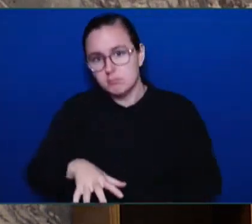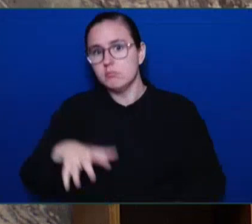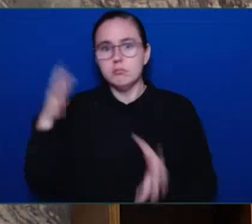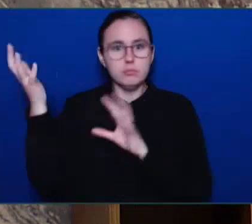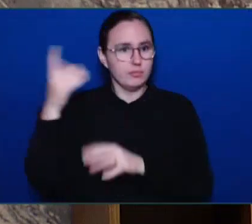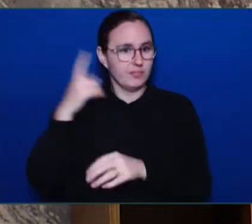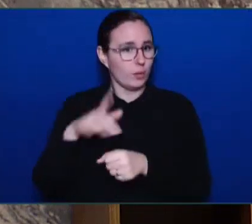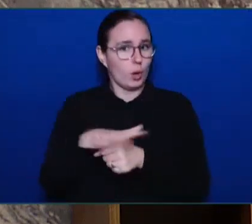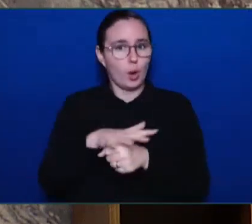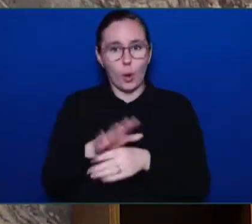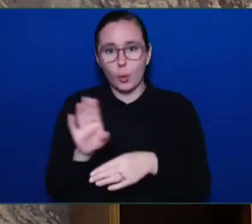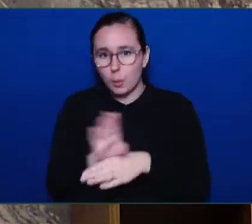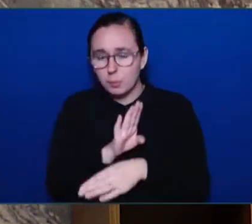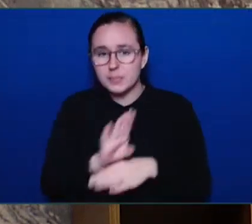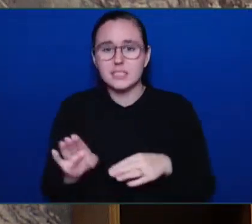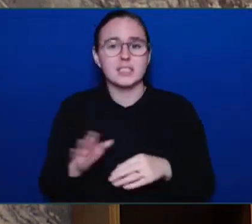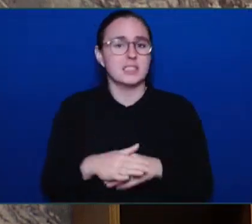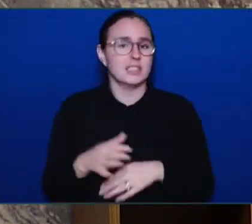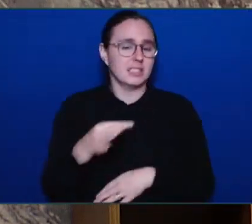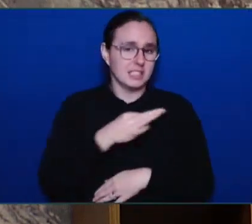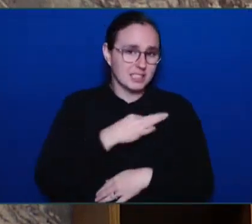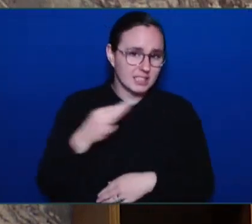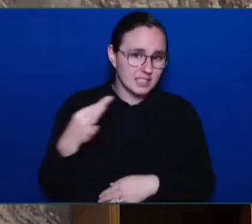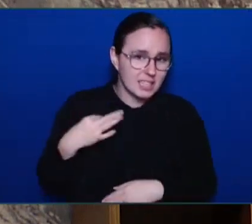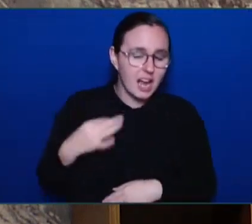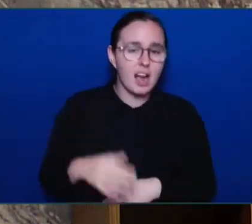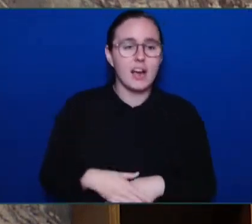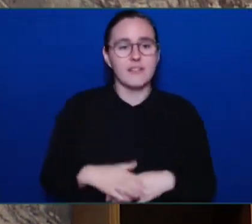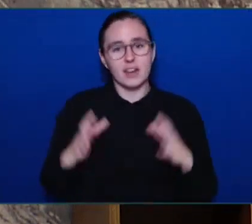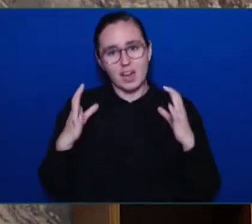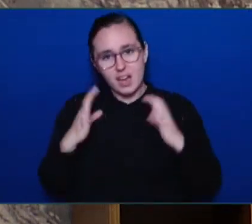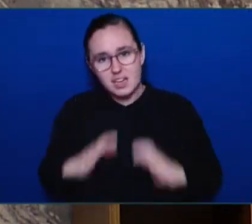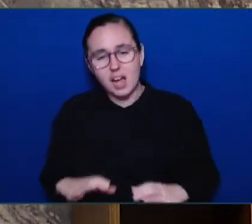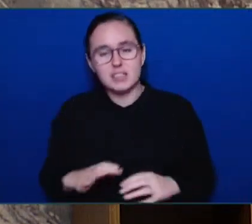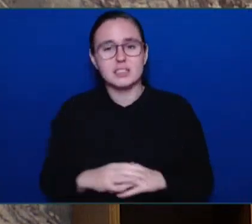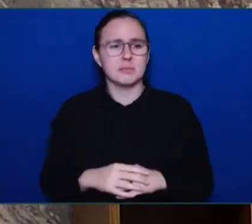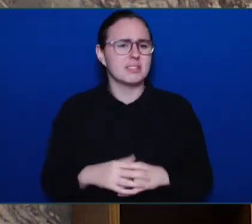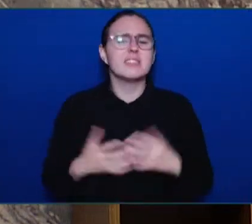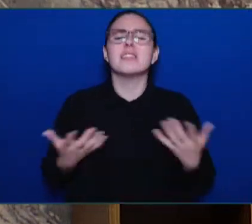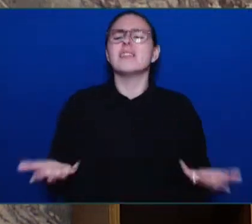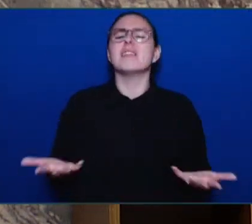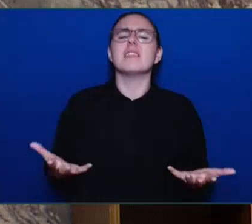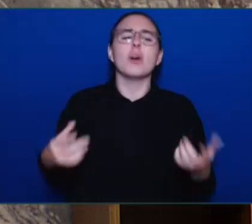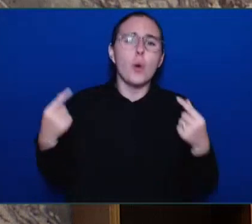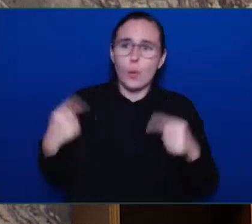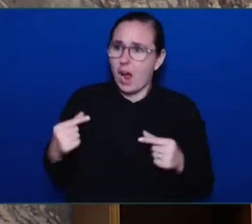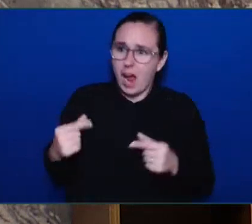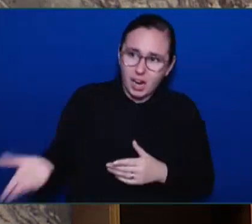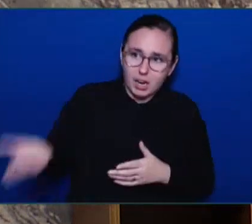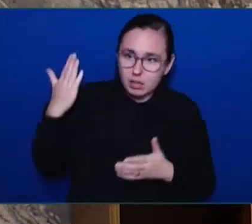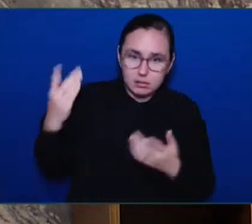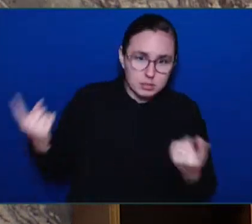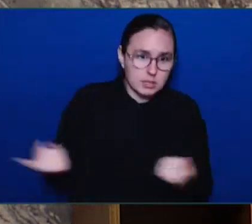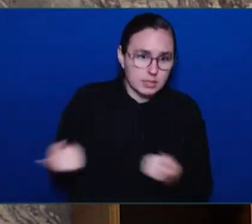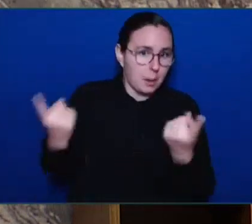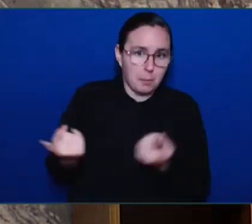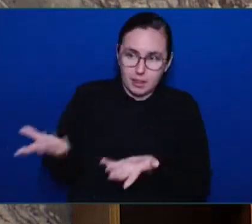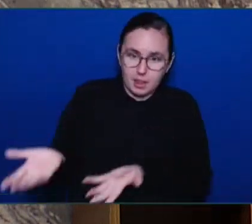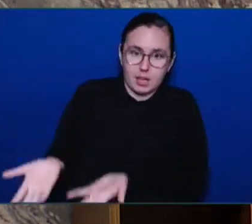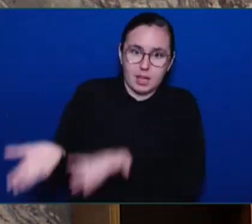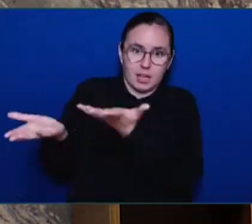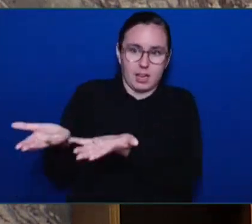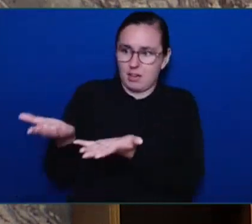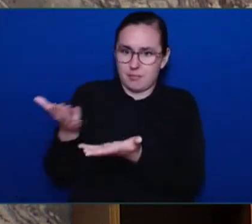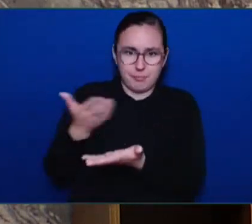Premier step up and take the necessary actions which will actually deliver positive results and end the random violence and vandalism which